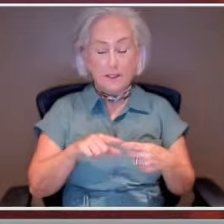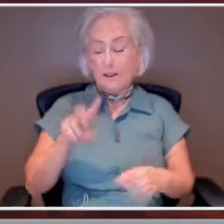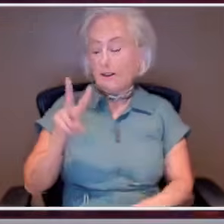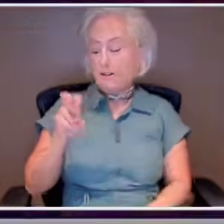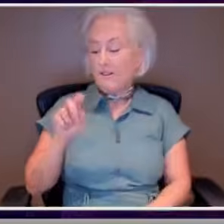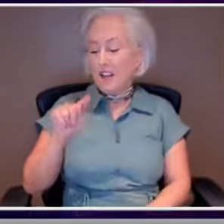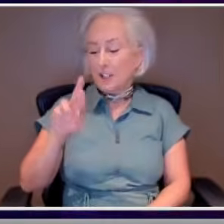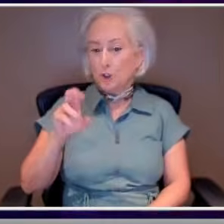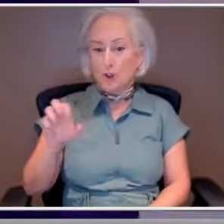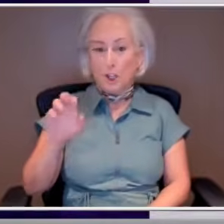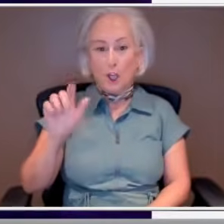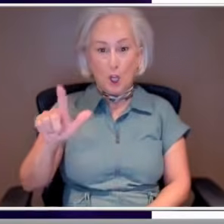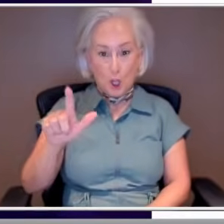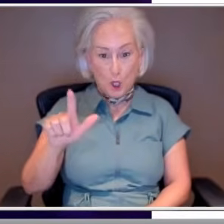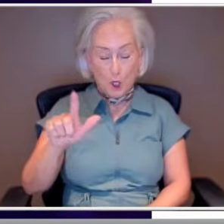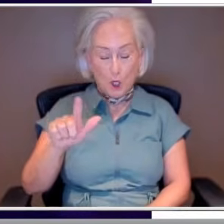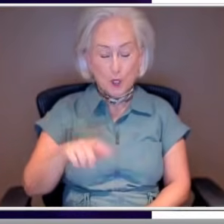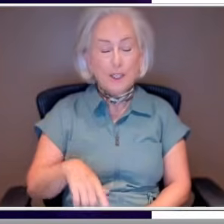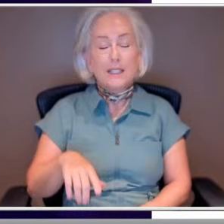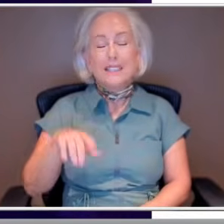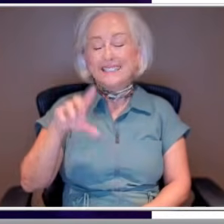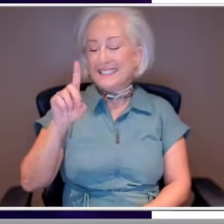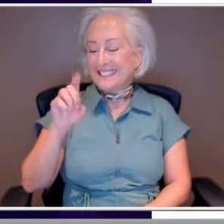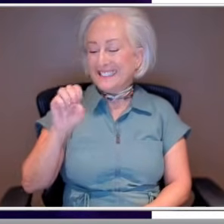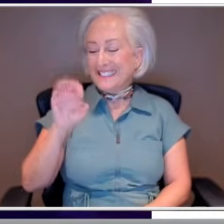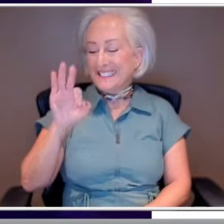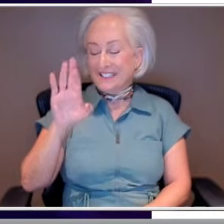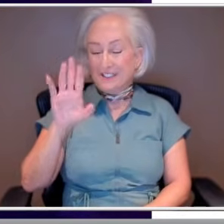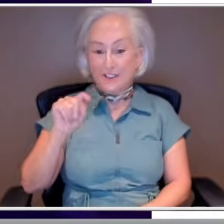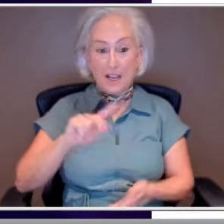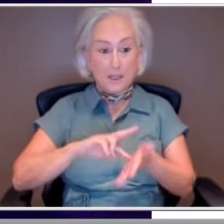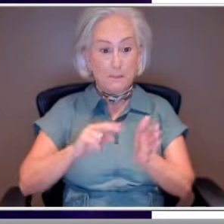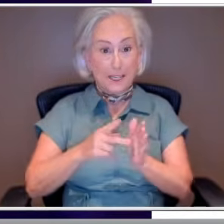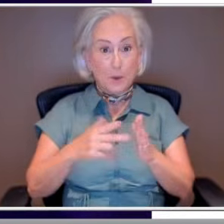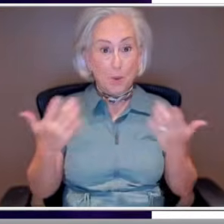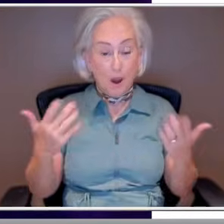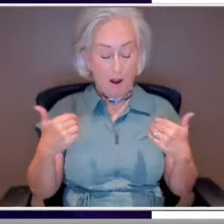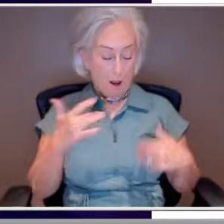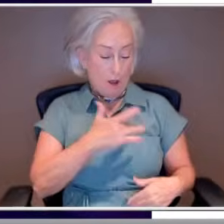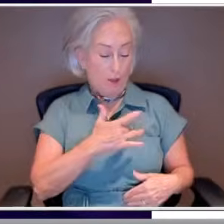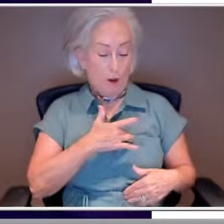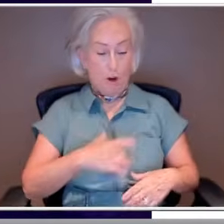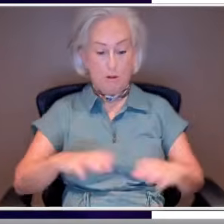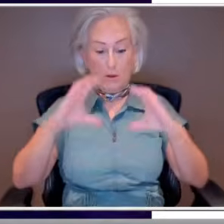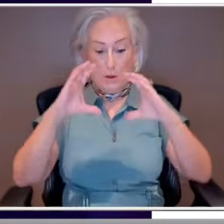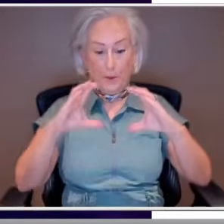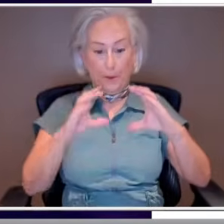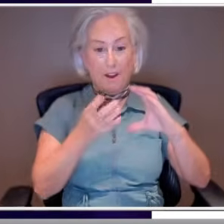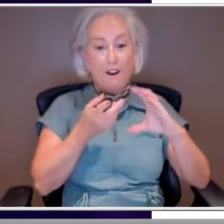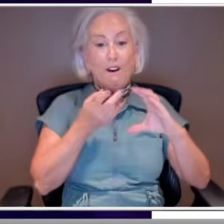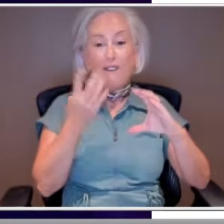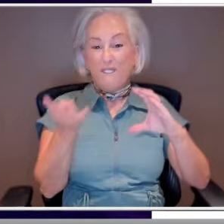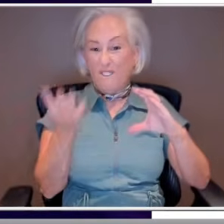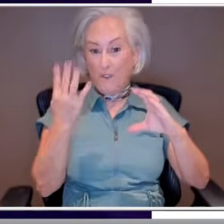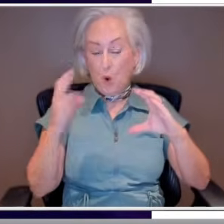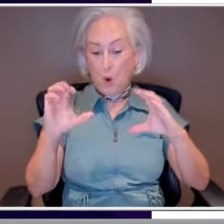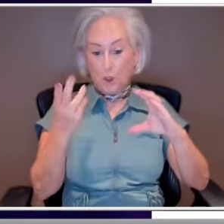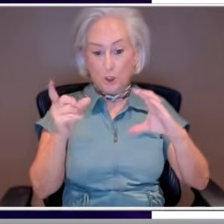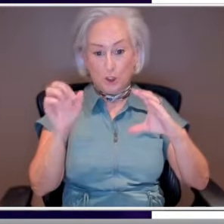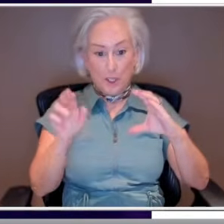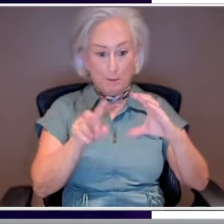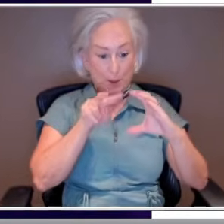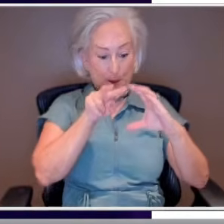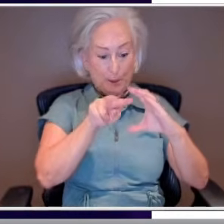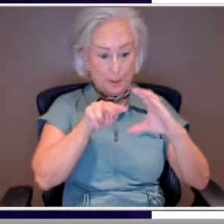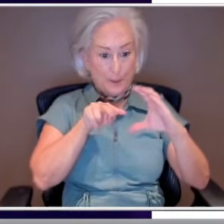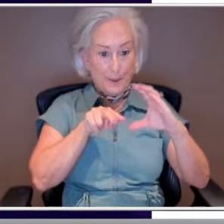hole between the 2 bottom chambers of the heart. And you can see that in this diagram up on the screen there. There's also narrowing